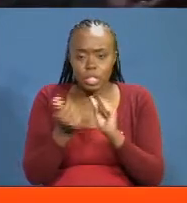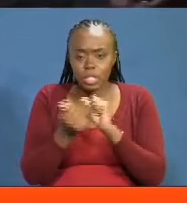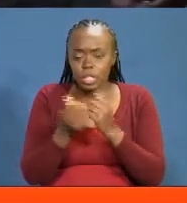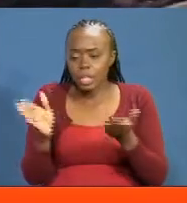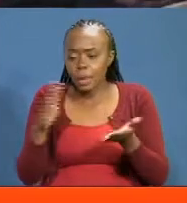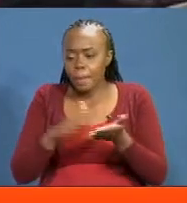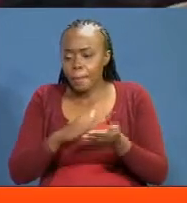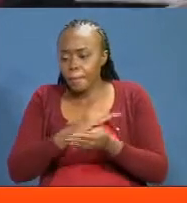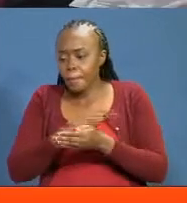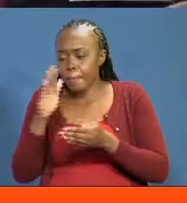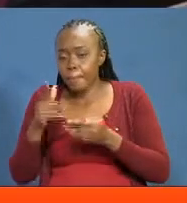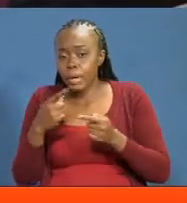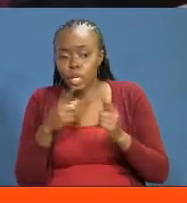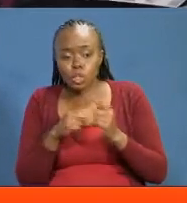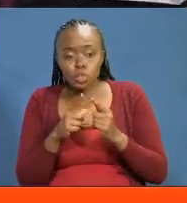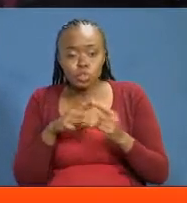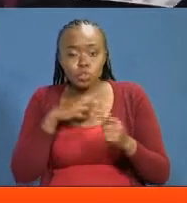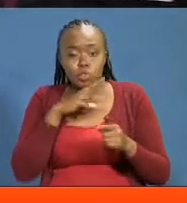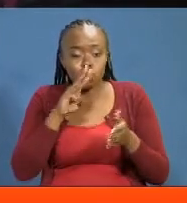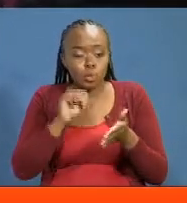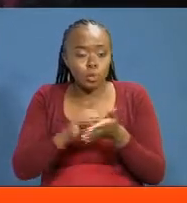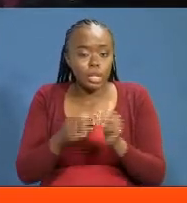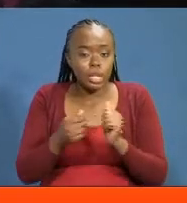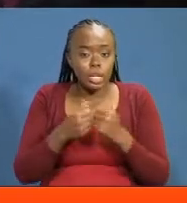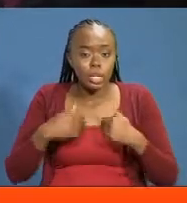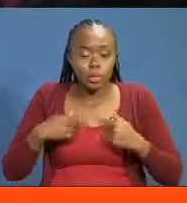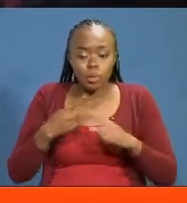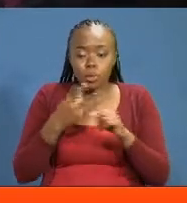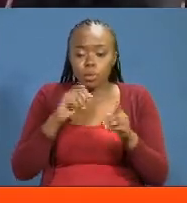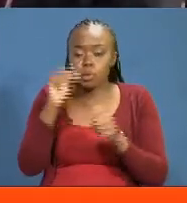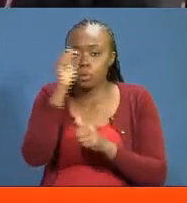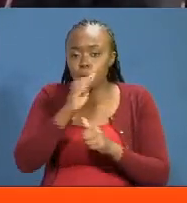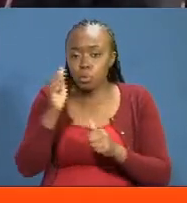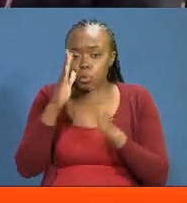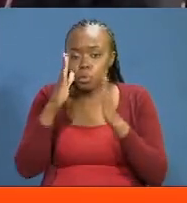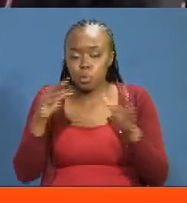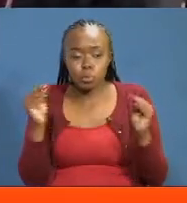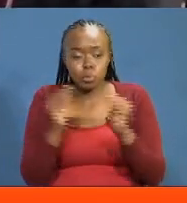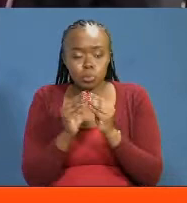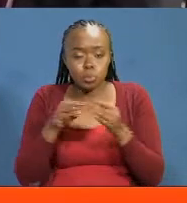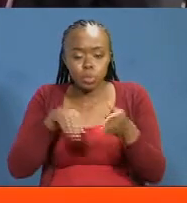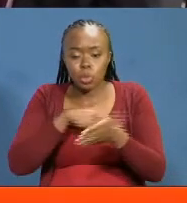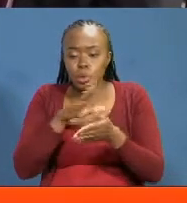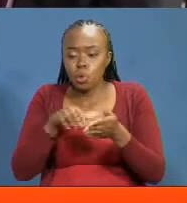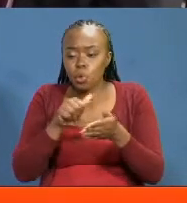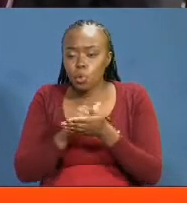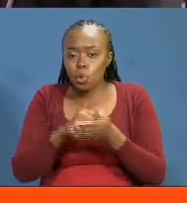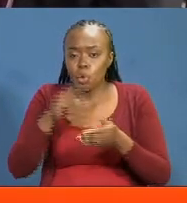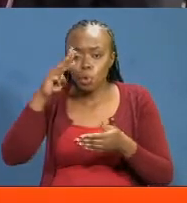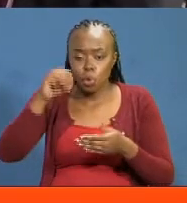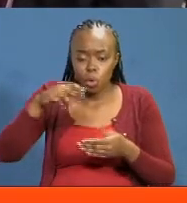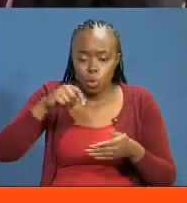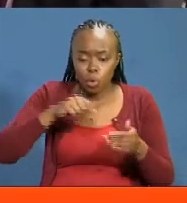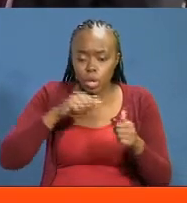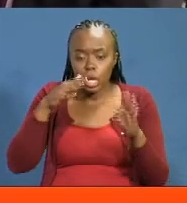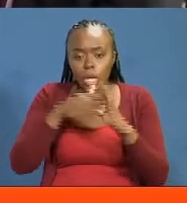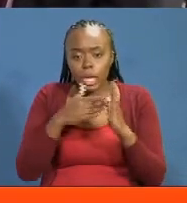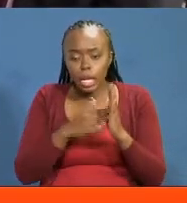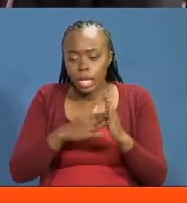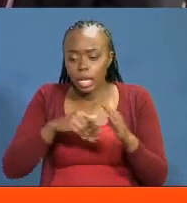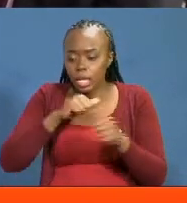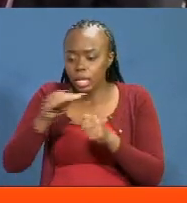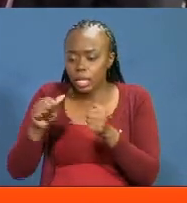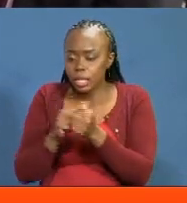back over to him to ostensibly preside over the political session. All MPs, including area MP Alice